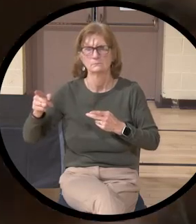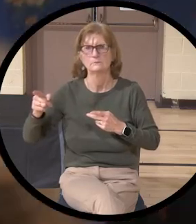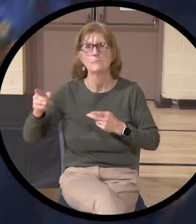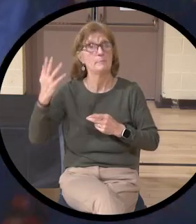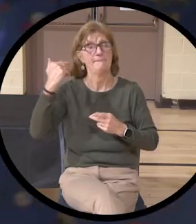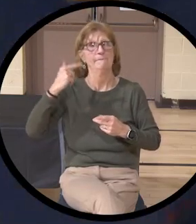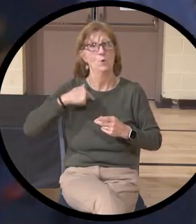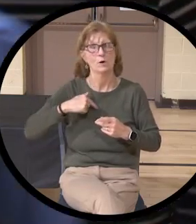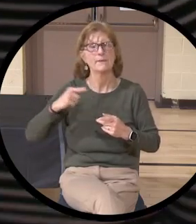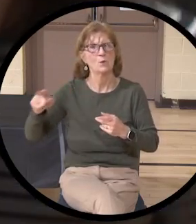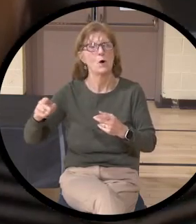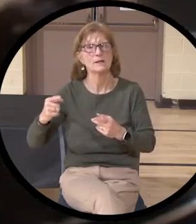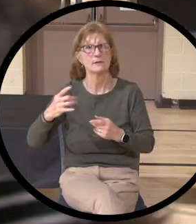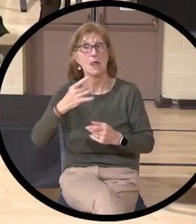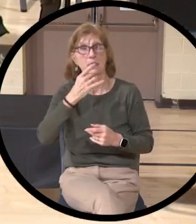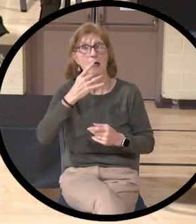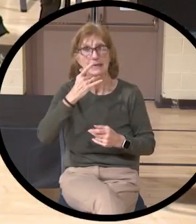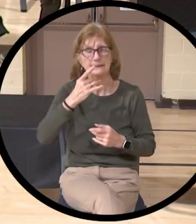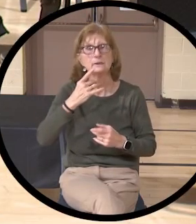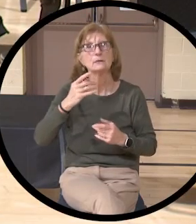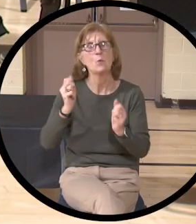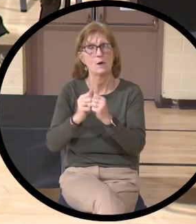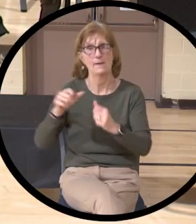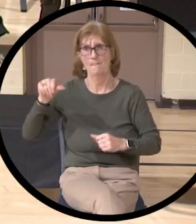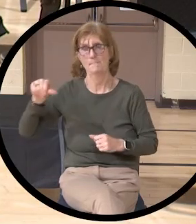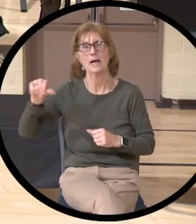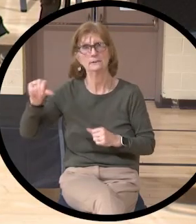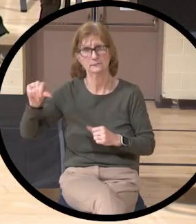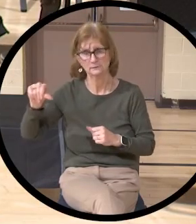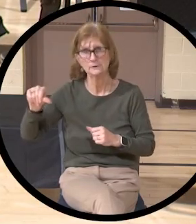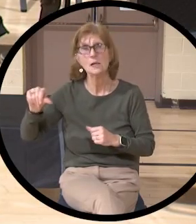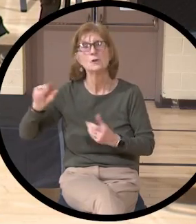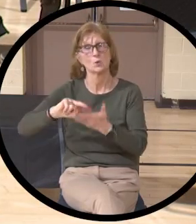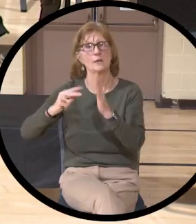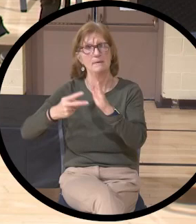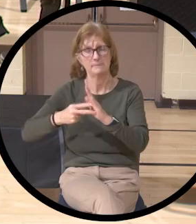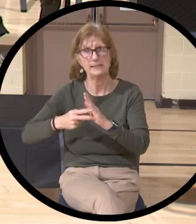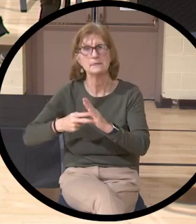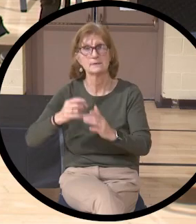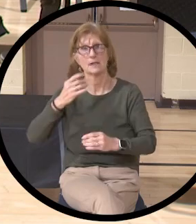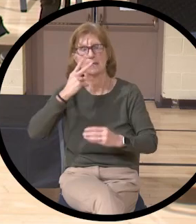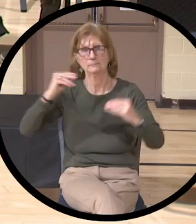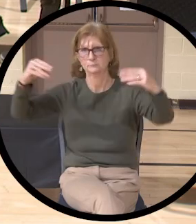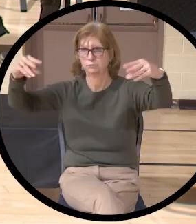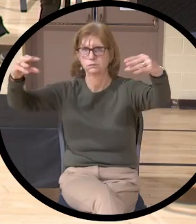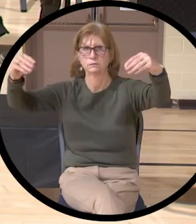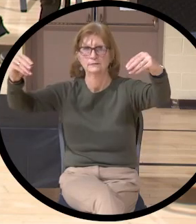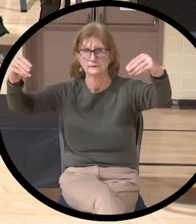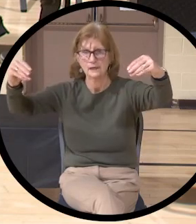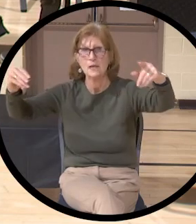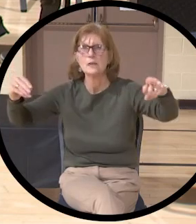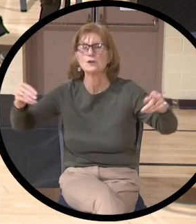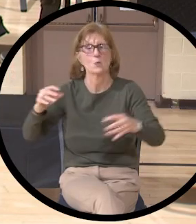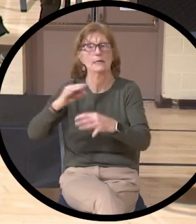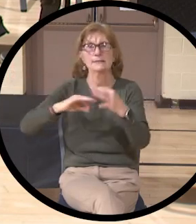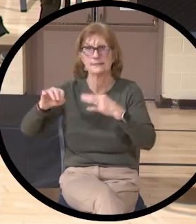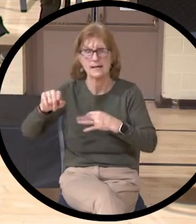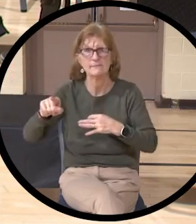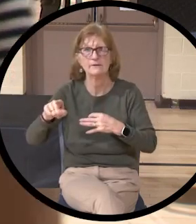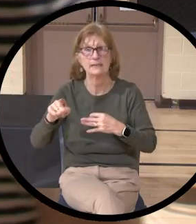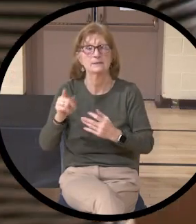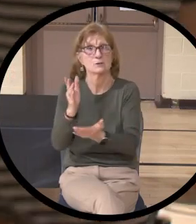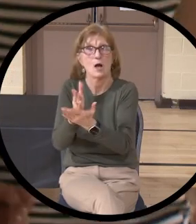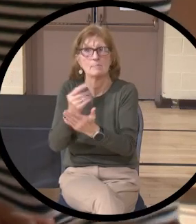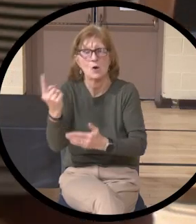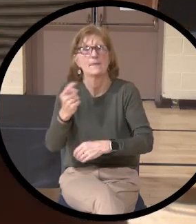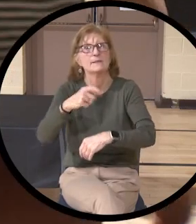lights with a button control so that they can get the attention of motorists without having a constant nag. I